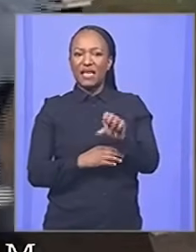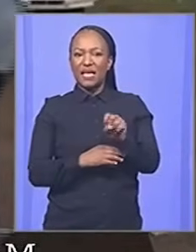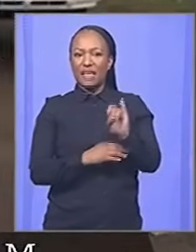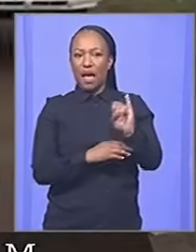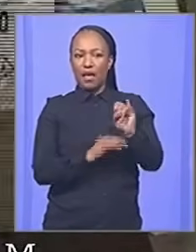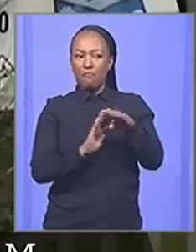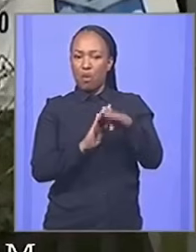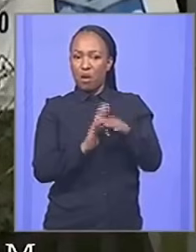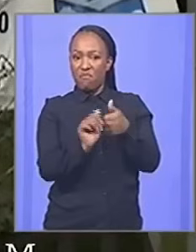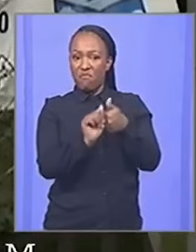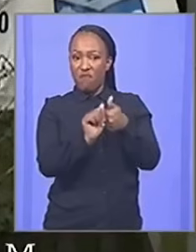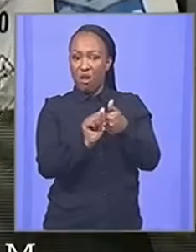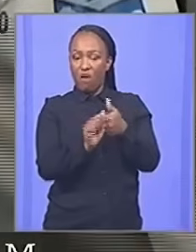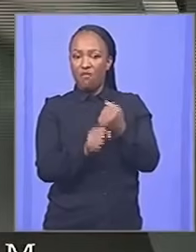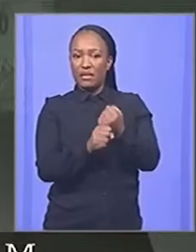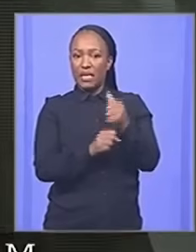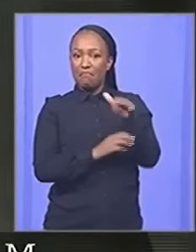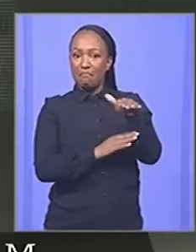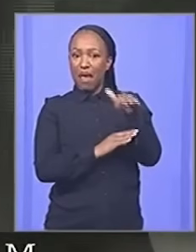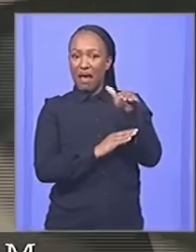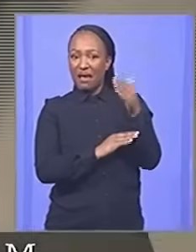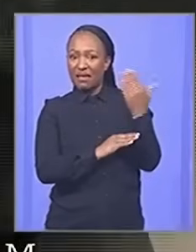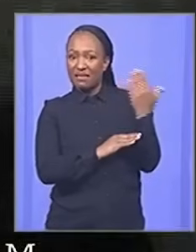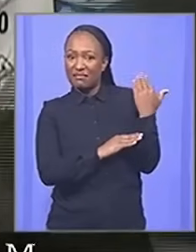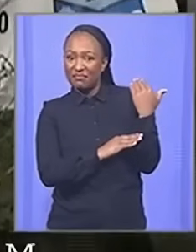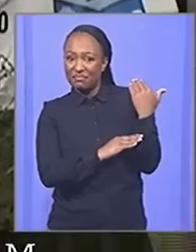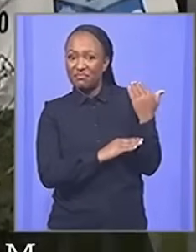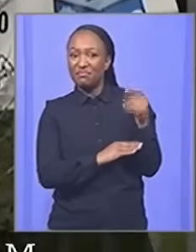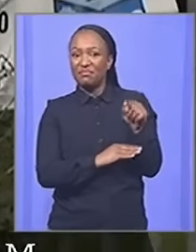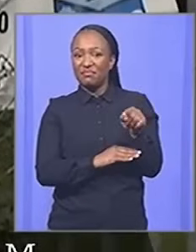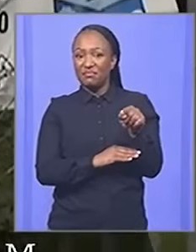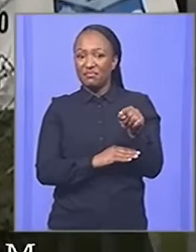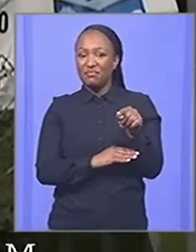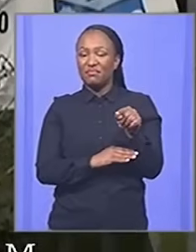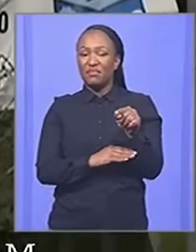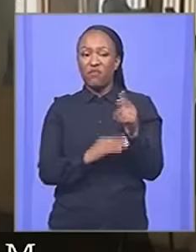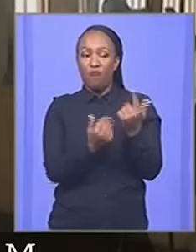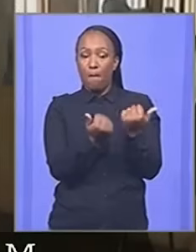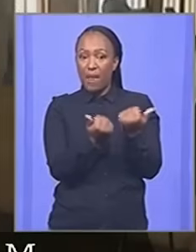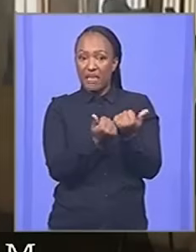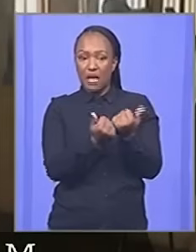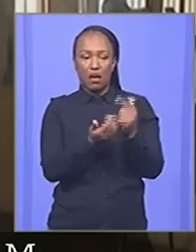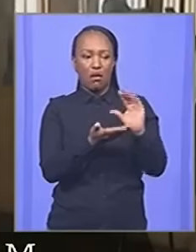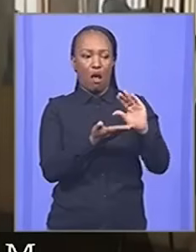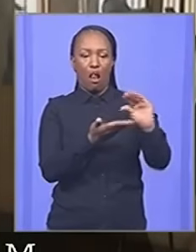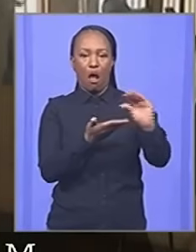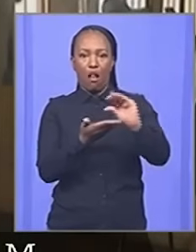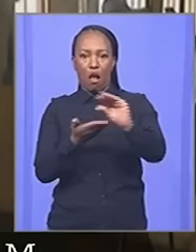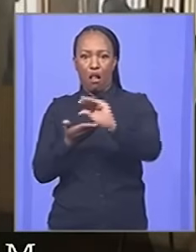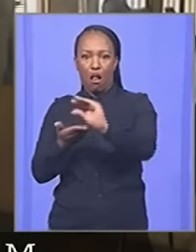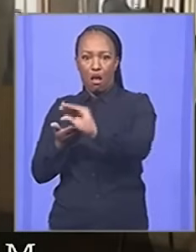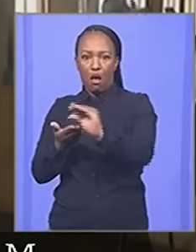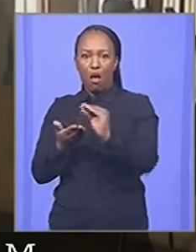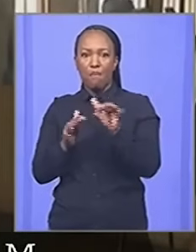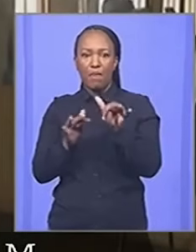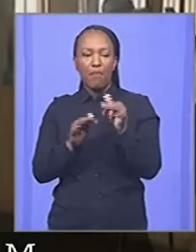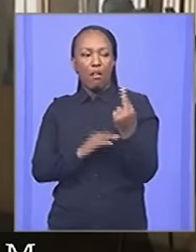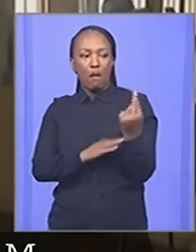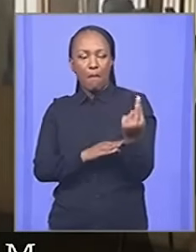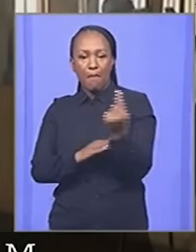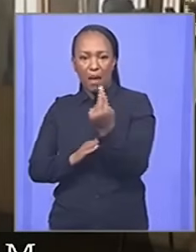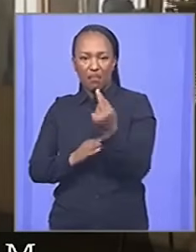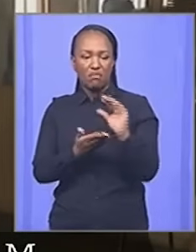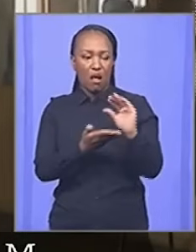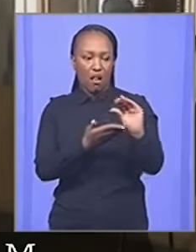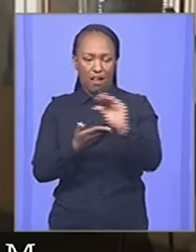program ya panka ya Standard Bank ka ga go aba dipasari go bao ba leng kgausu kudu le yena. Mabarebare a